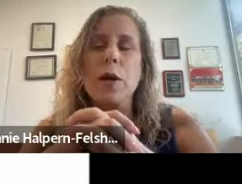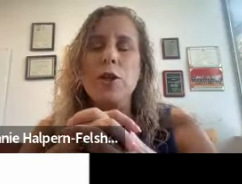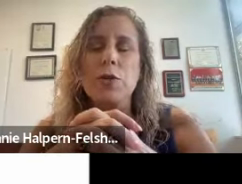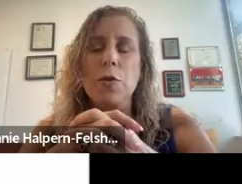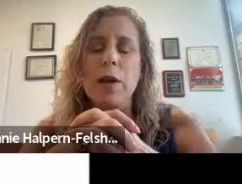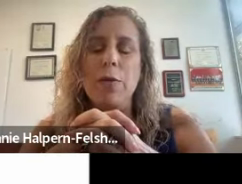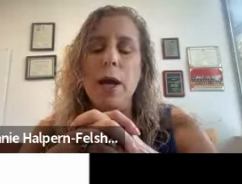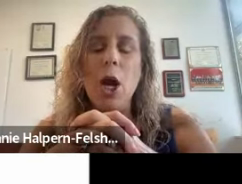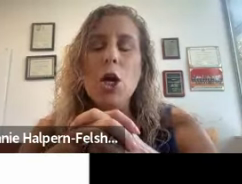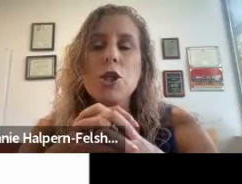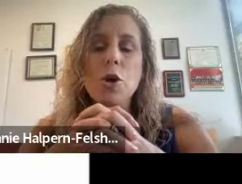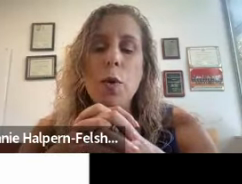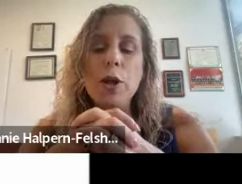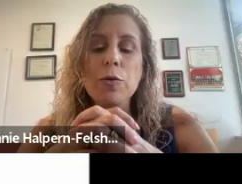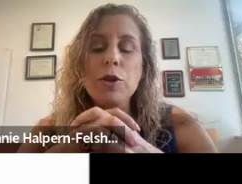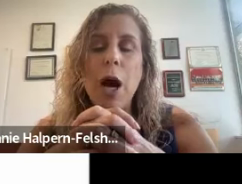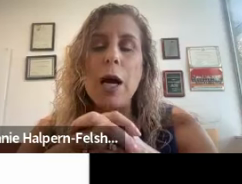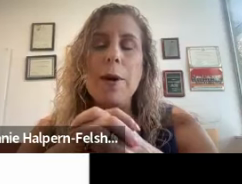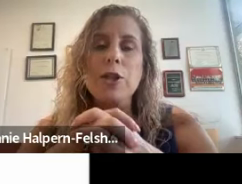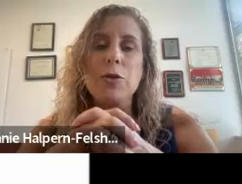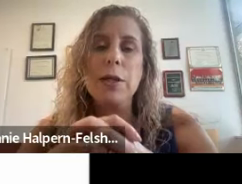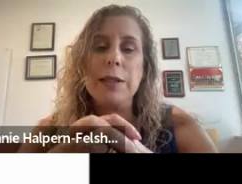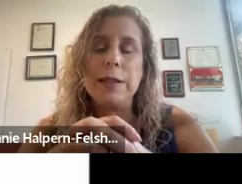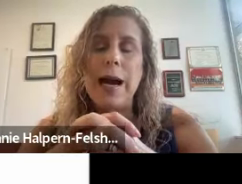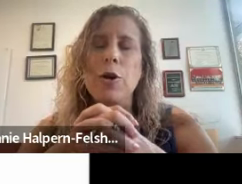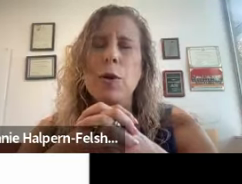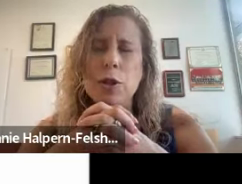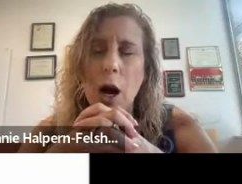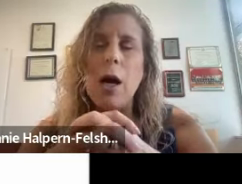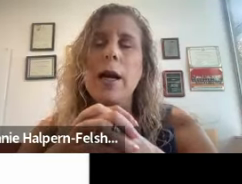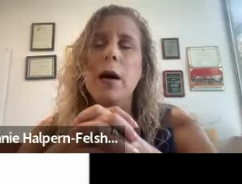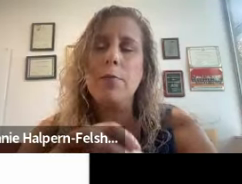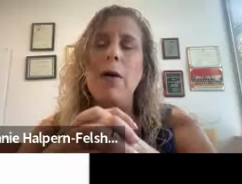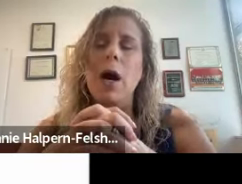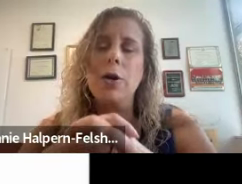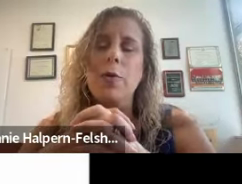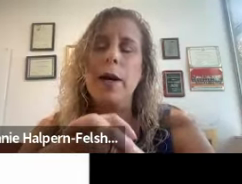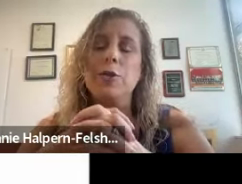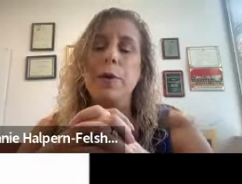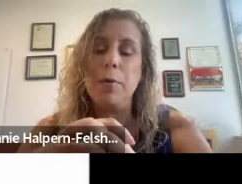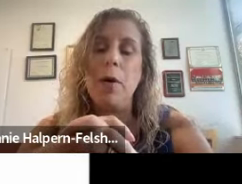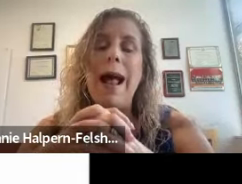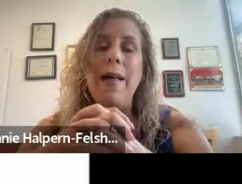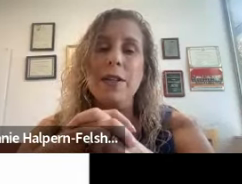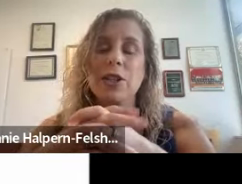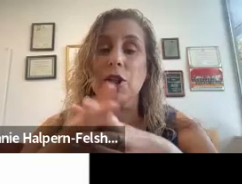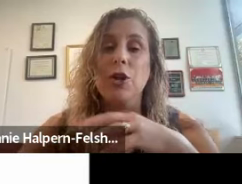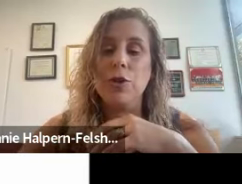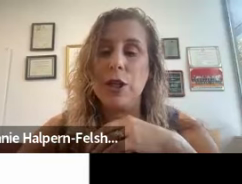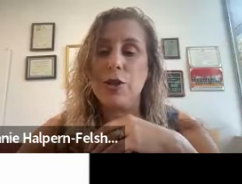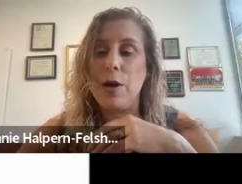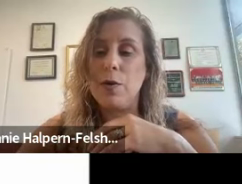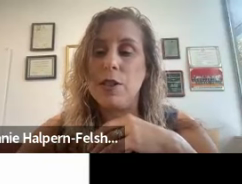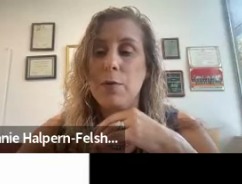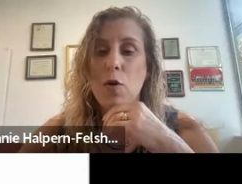21, 22, 23. So when you talk about a student discount, you were talking about underage people. And this is a